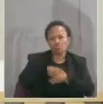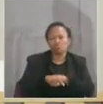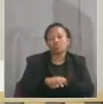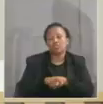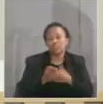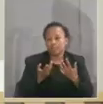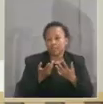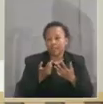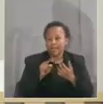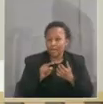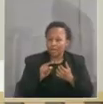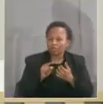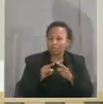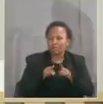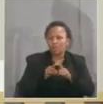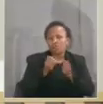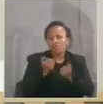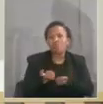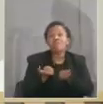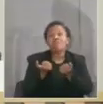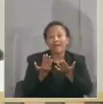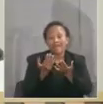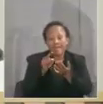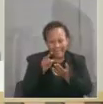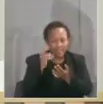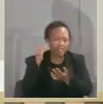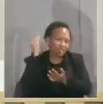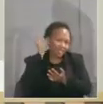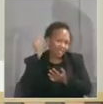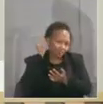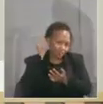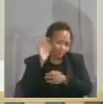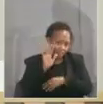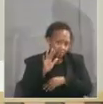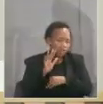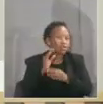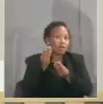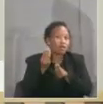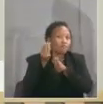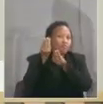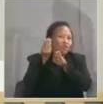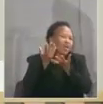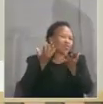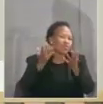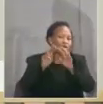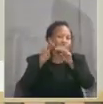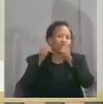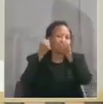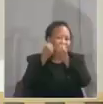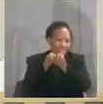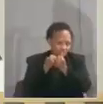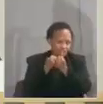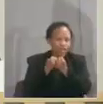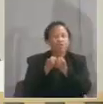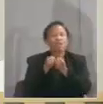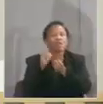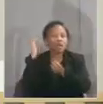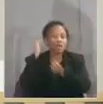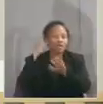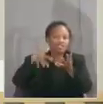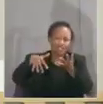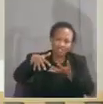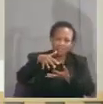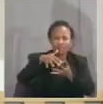of such intelligence to the National Intelligence Coordination